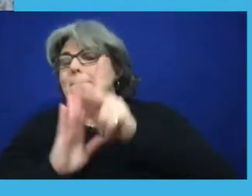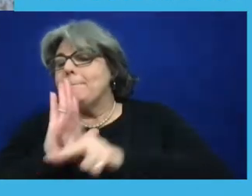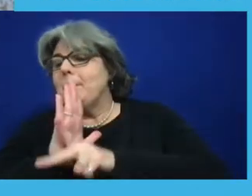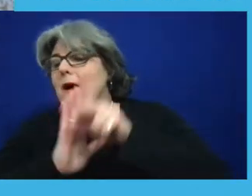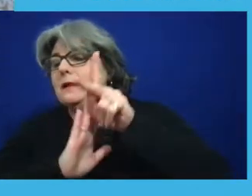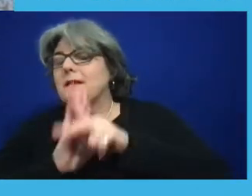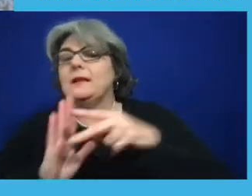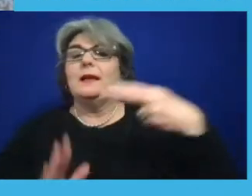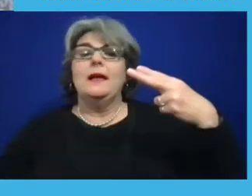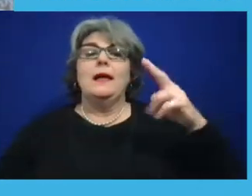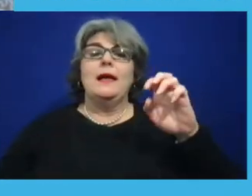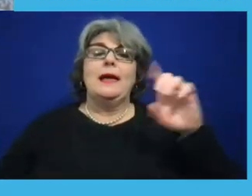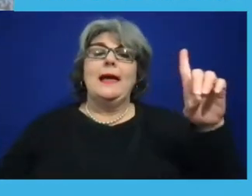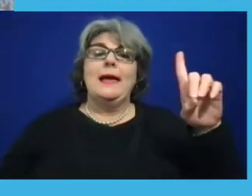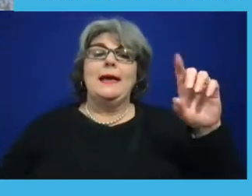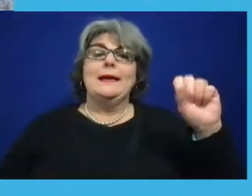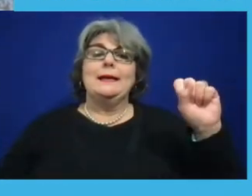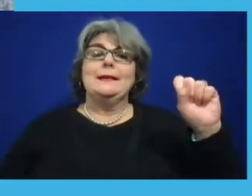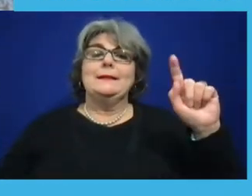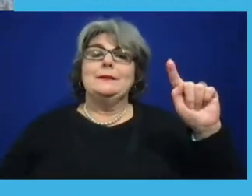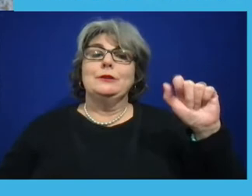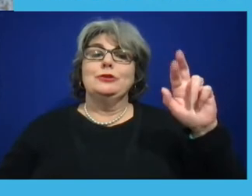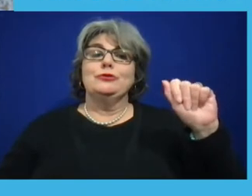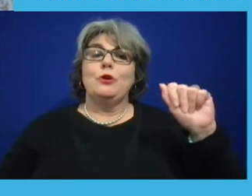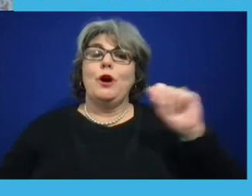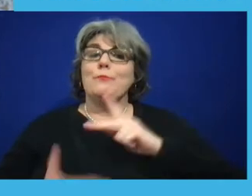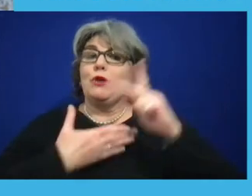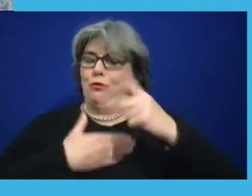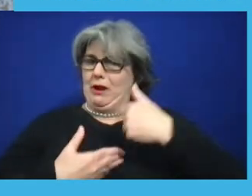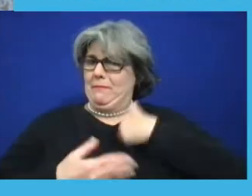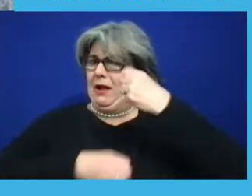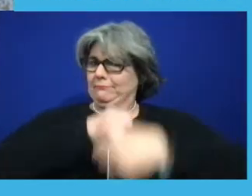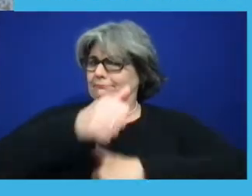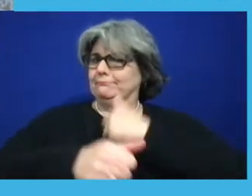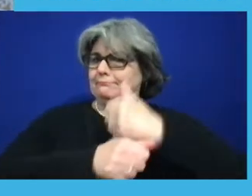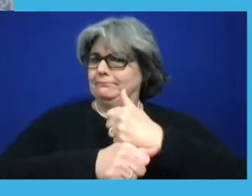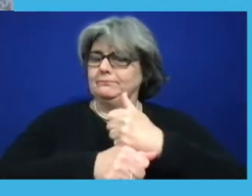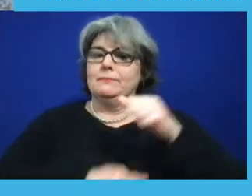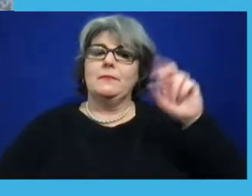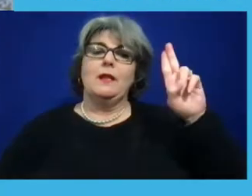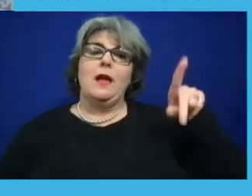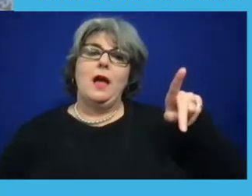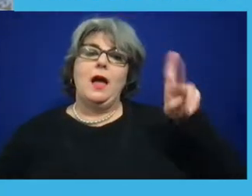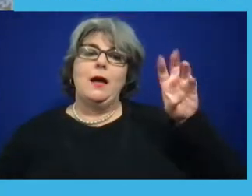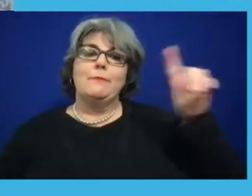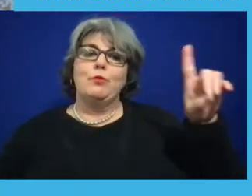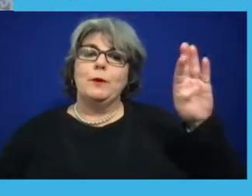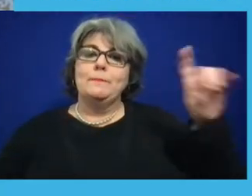me over. Good public policy, like the Head Start program, I'm an alum.